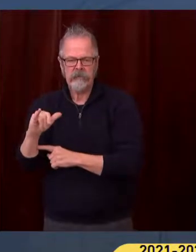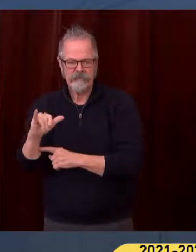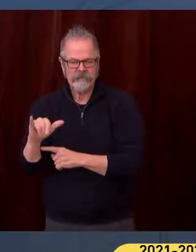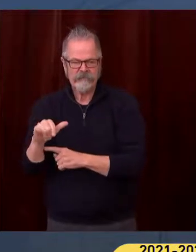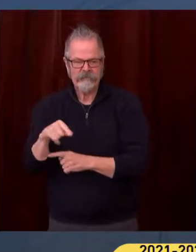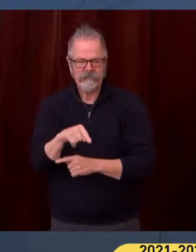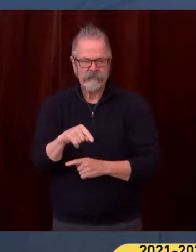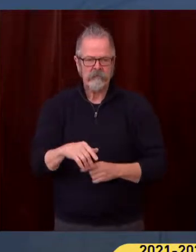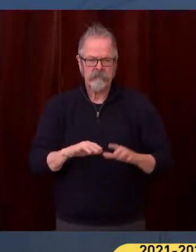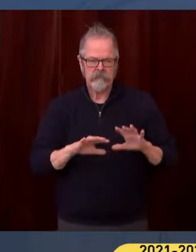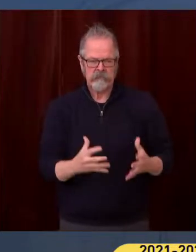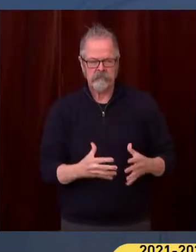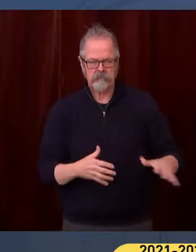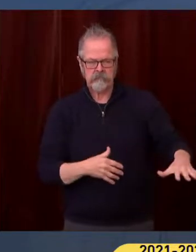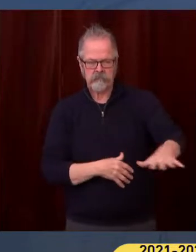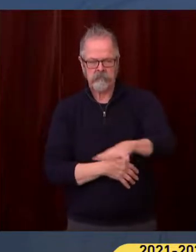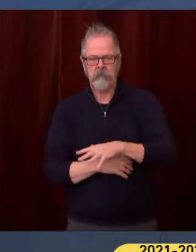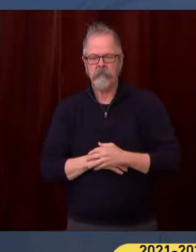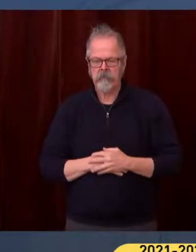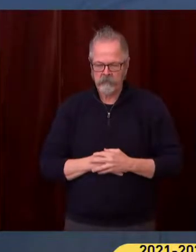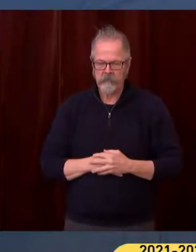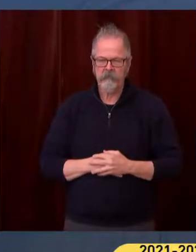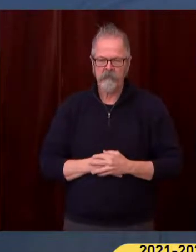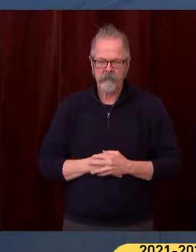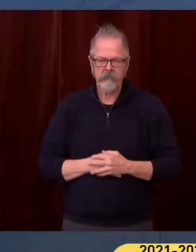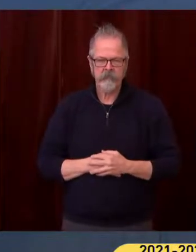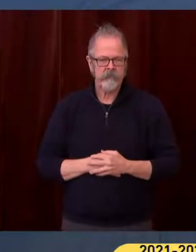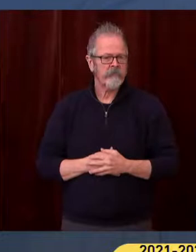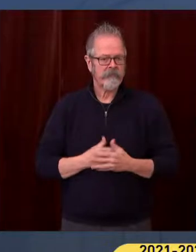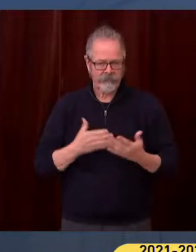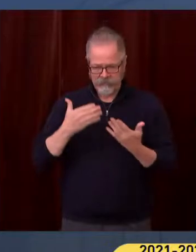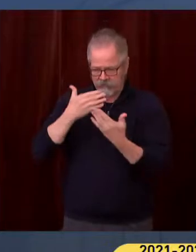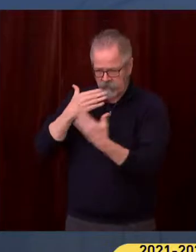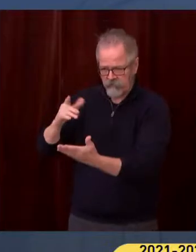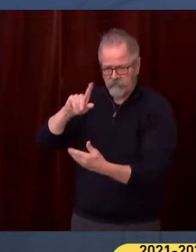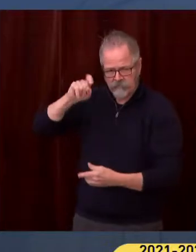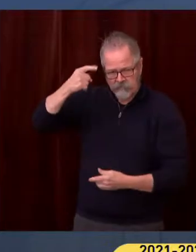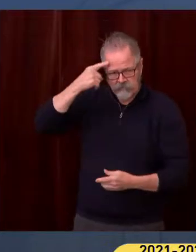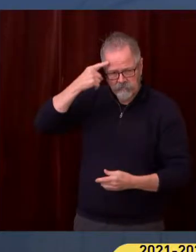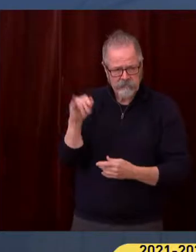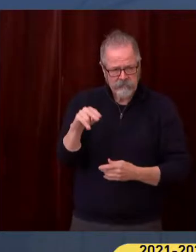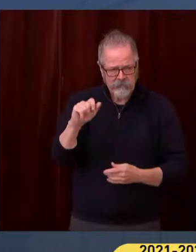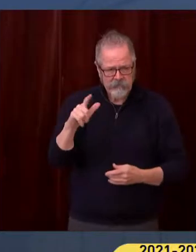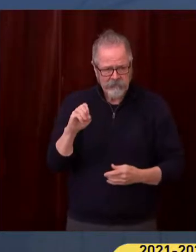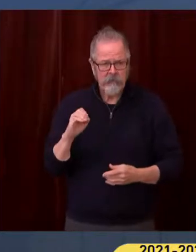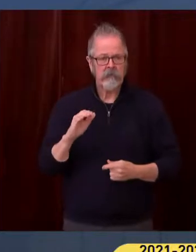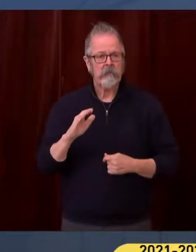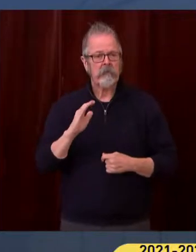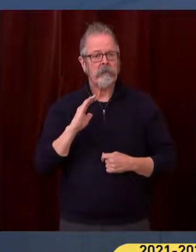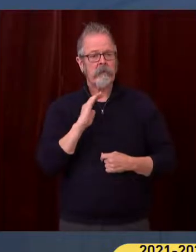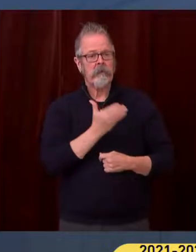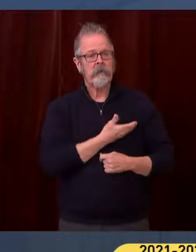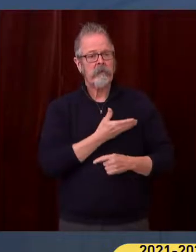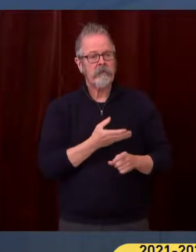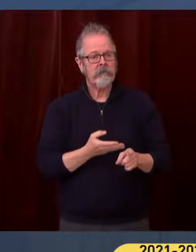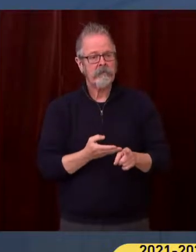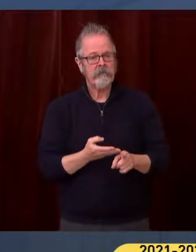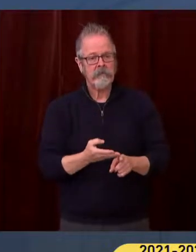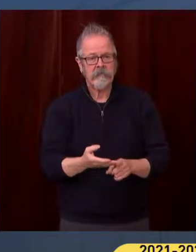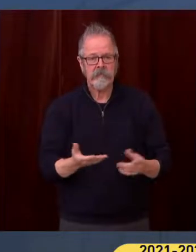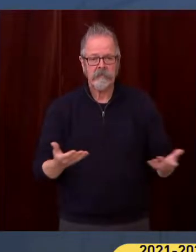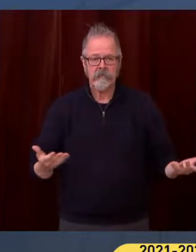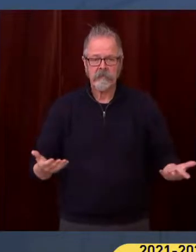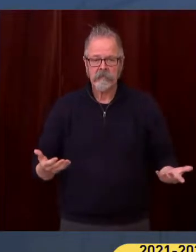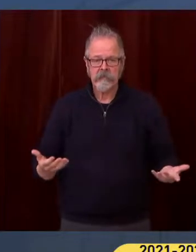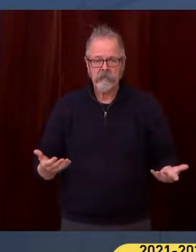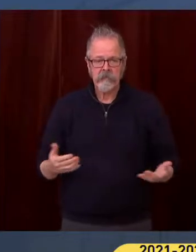diesel. Our production process converts waste fats, oils, greases, and vegetable oils into a high-quality renewable fuel to meet the growing